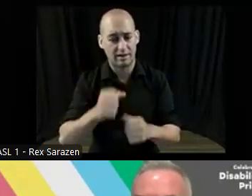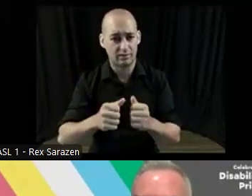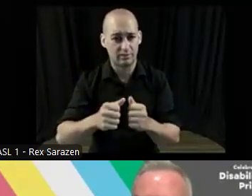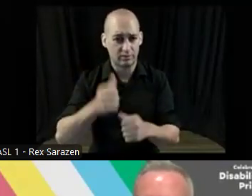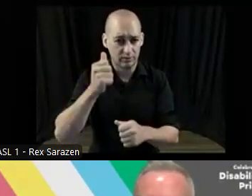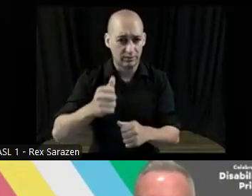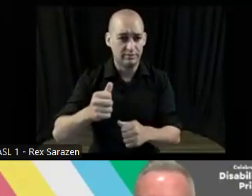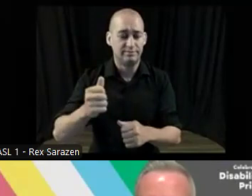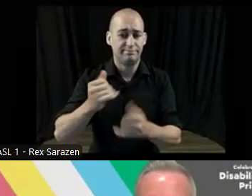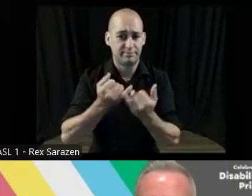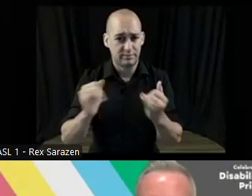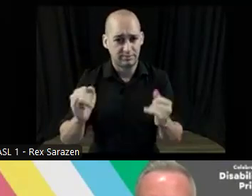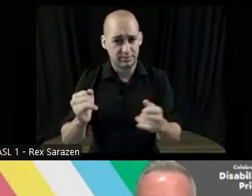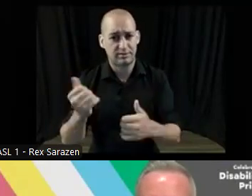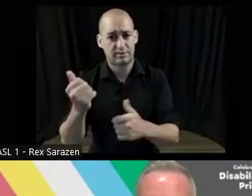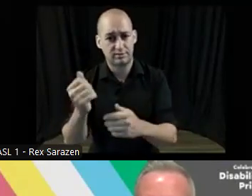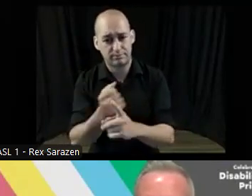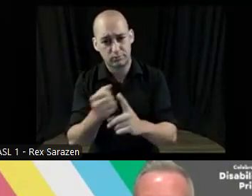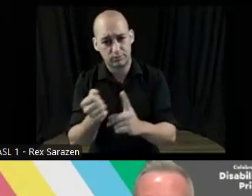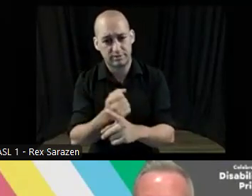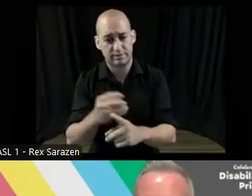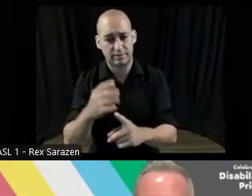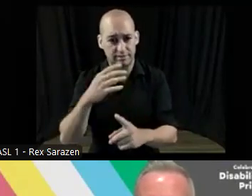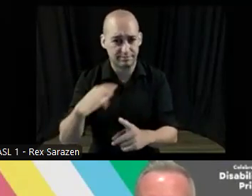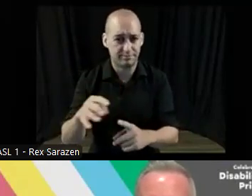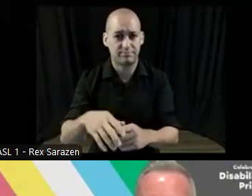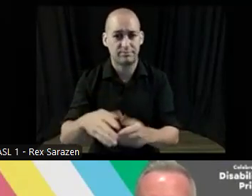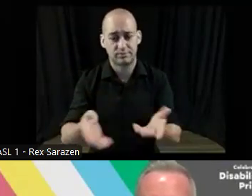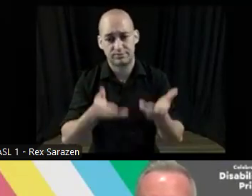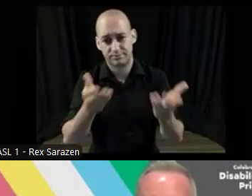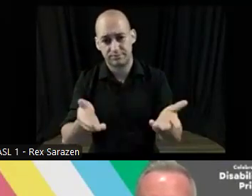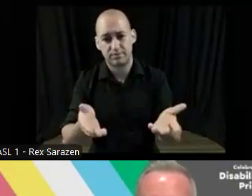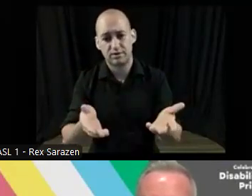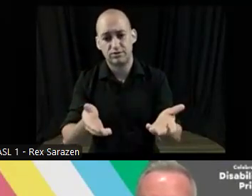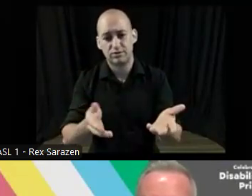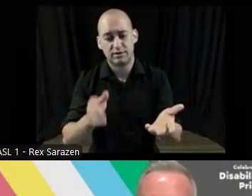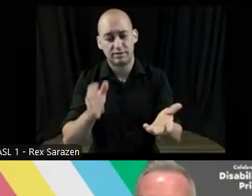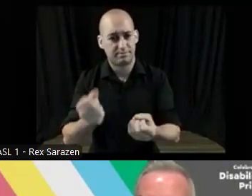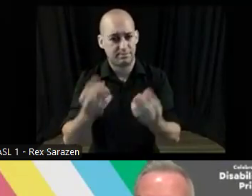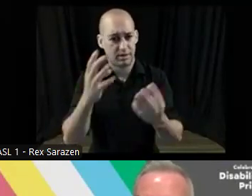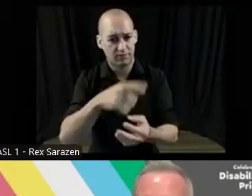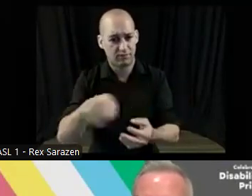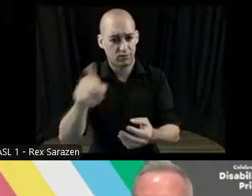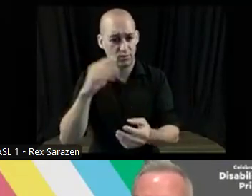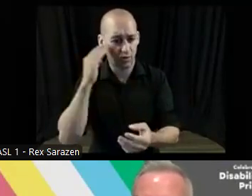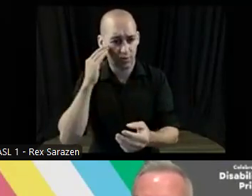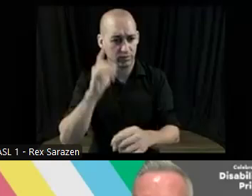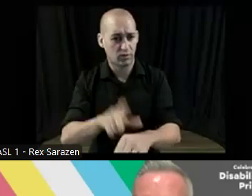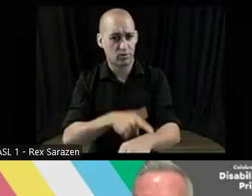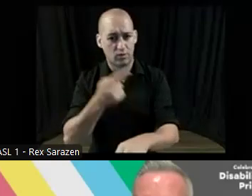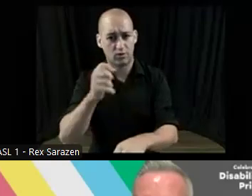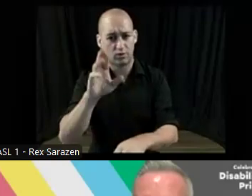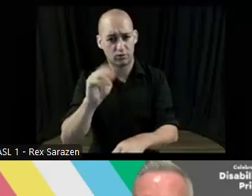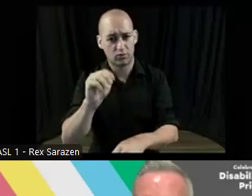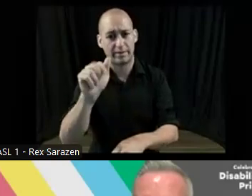a priority um, in your recommendations. And as many as you know, the long-term care ombudsman